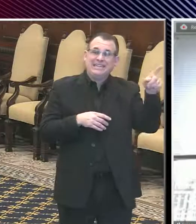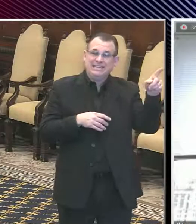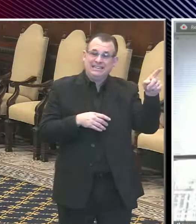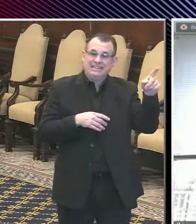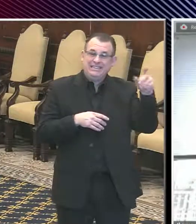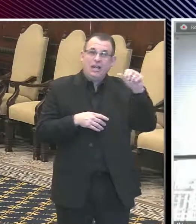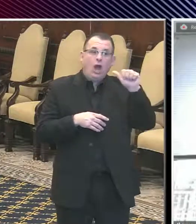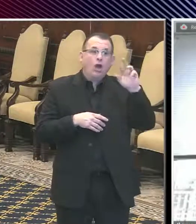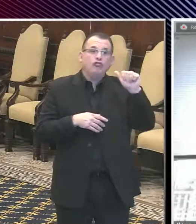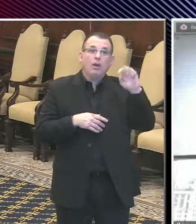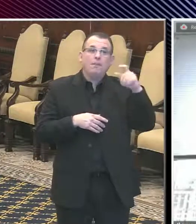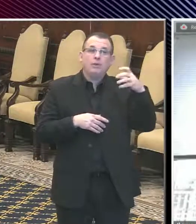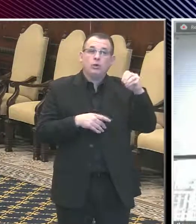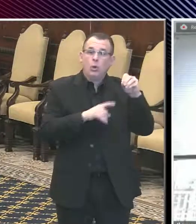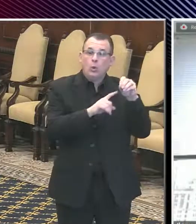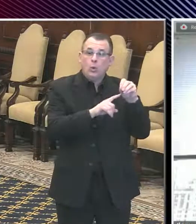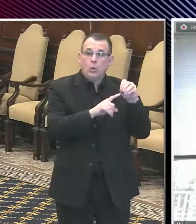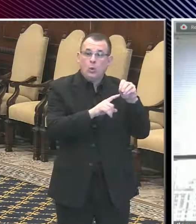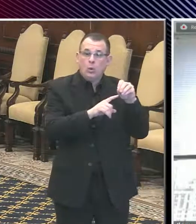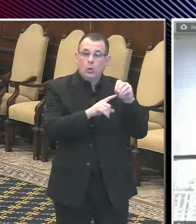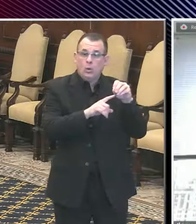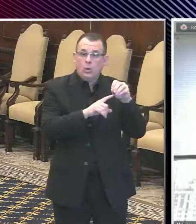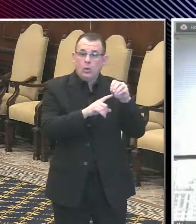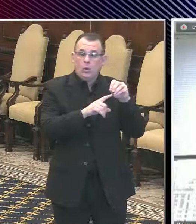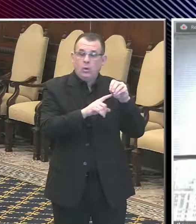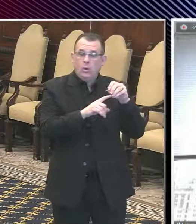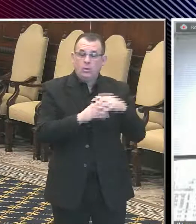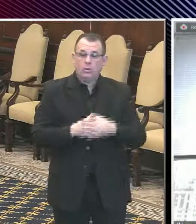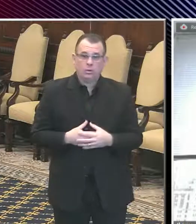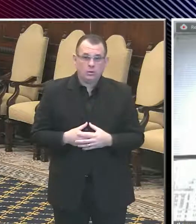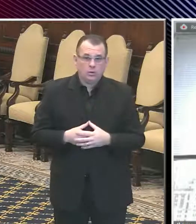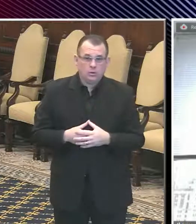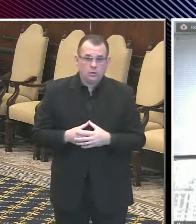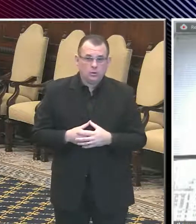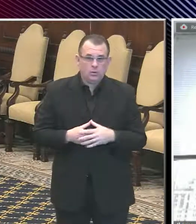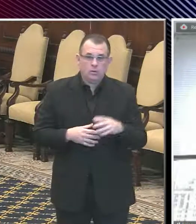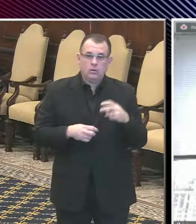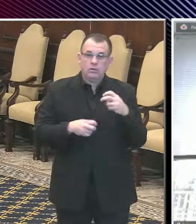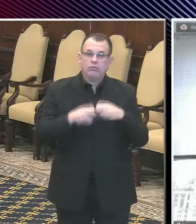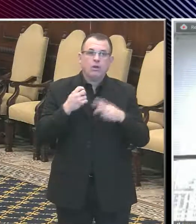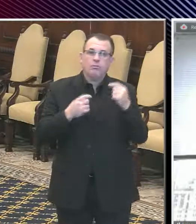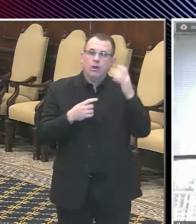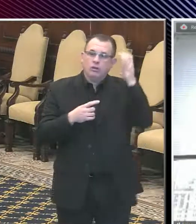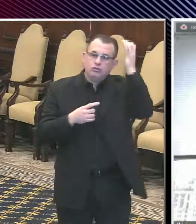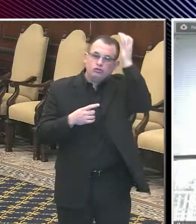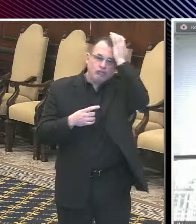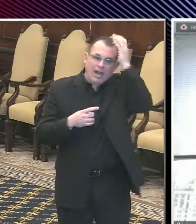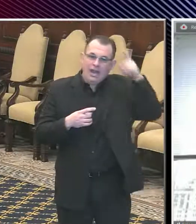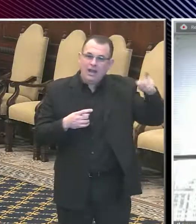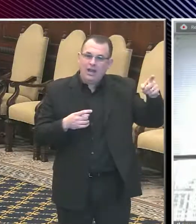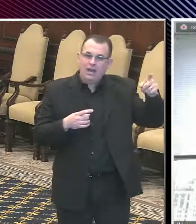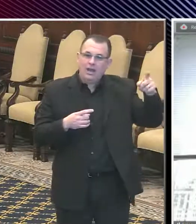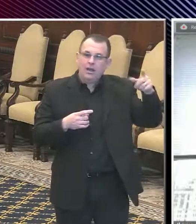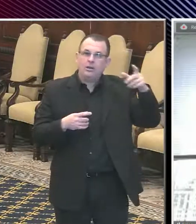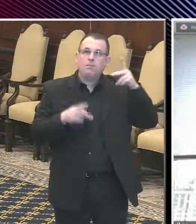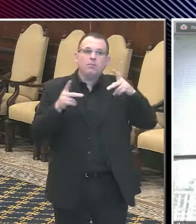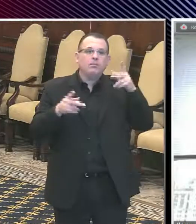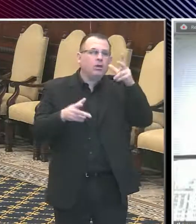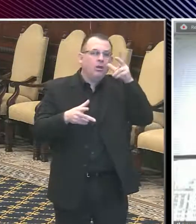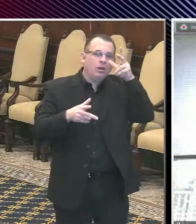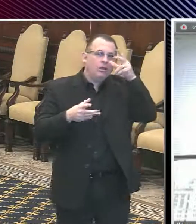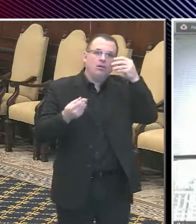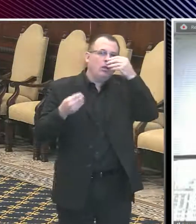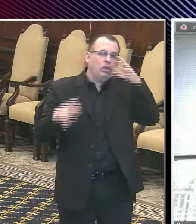not collection related, but trash related and littering related. And we